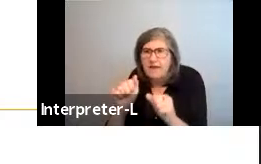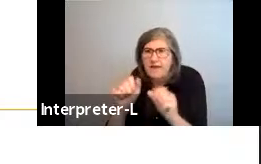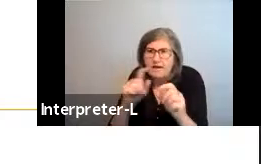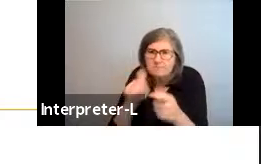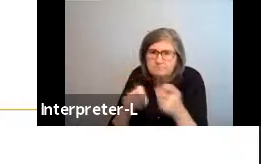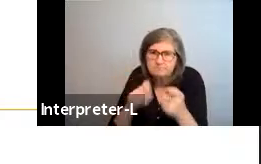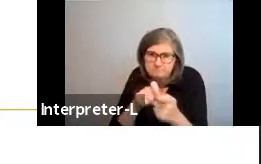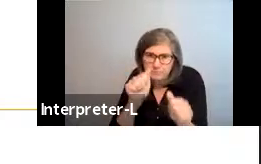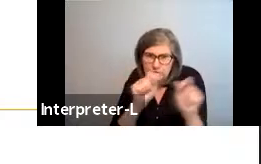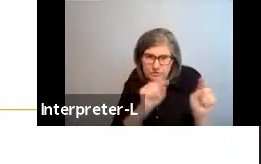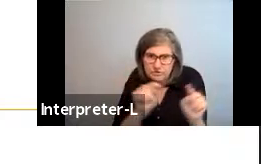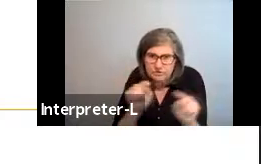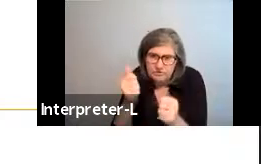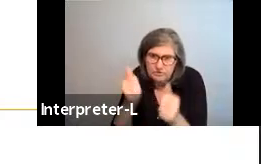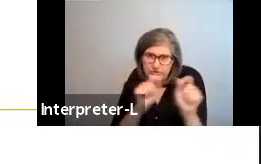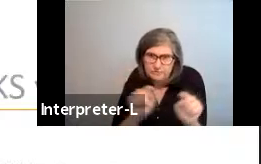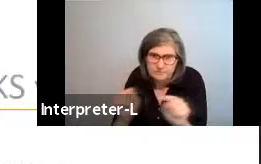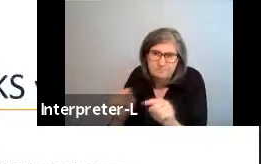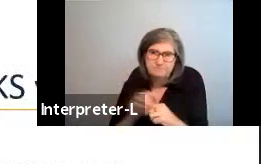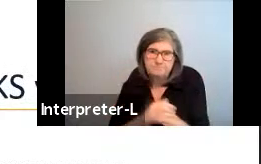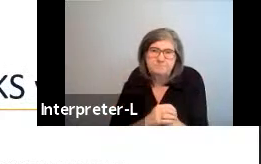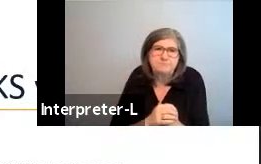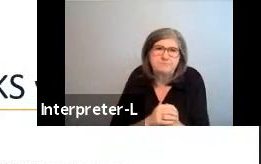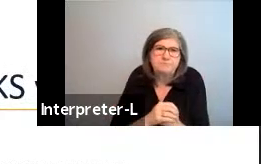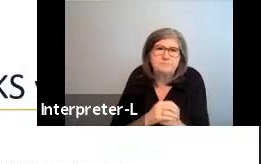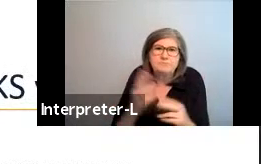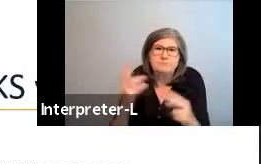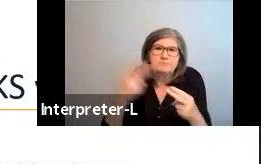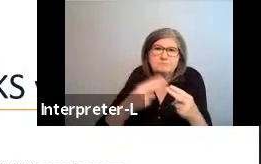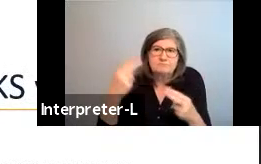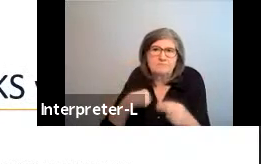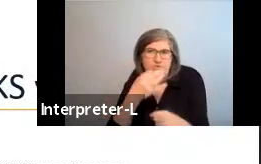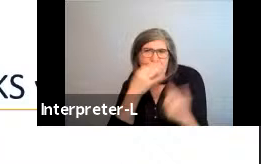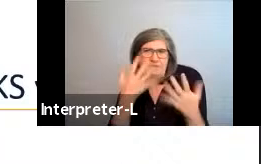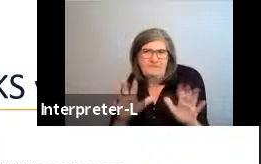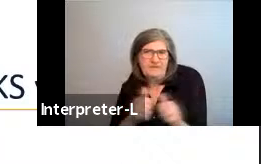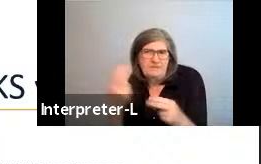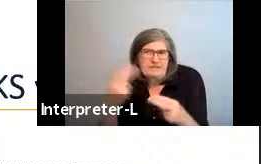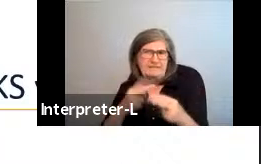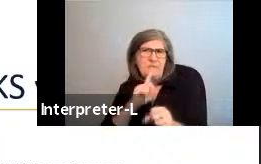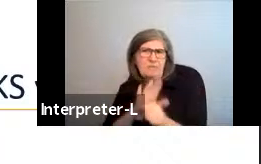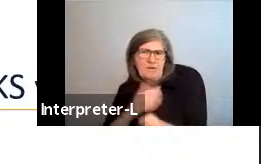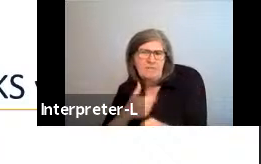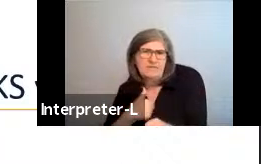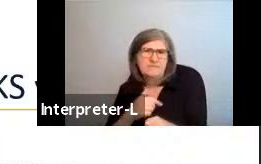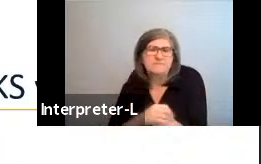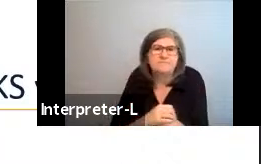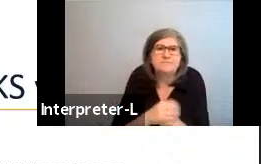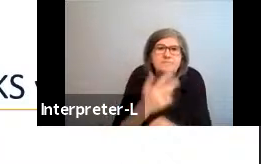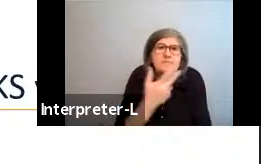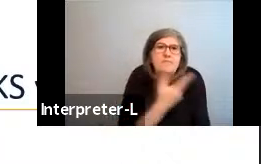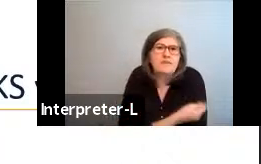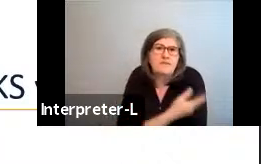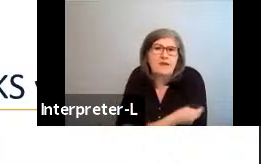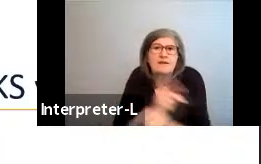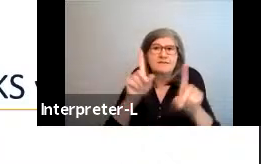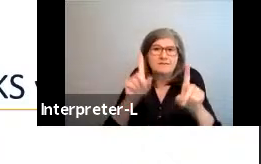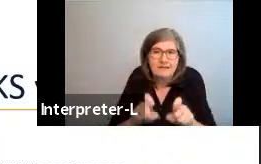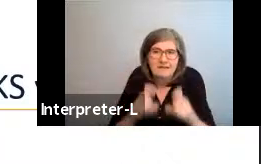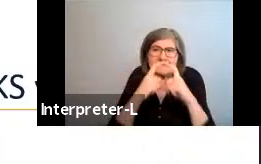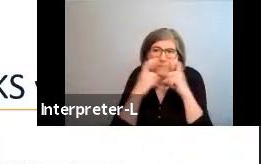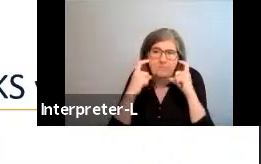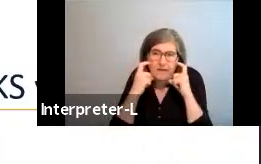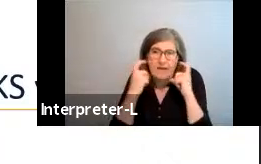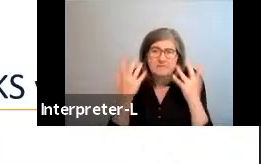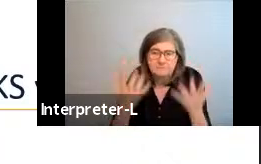that looks like. Next slide. I promise I'm almost done. Vaccination, testing, masking.